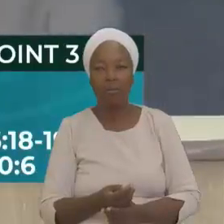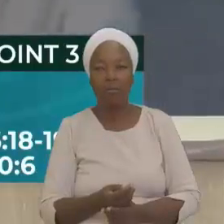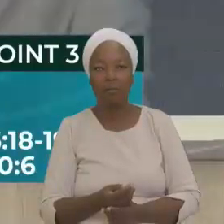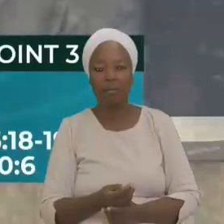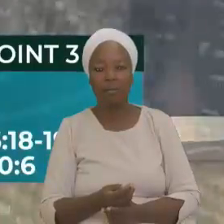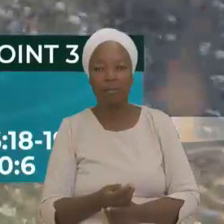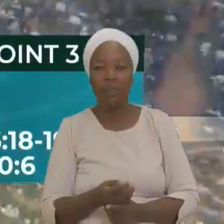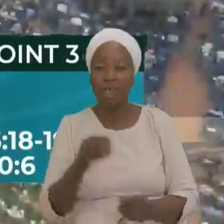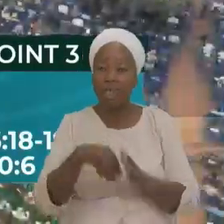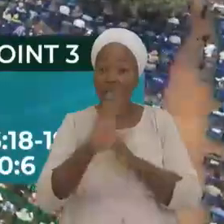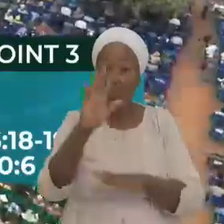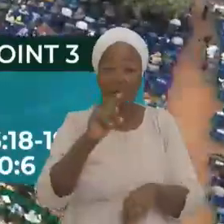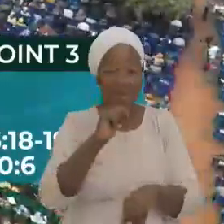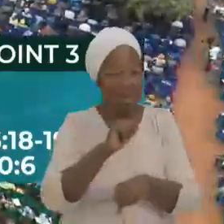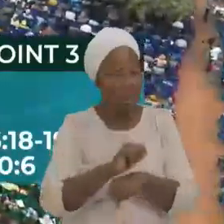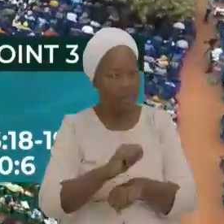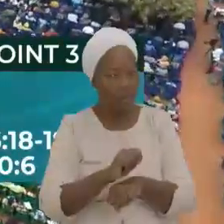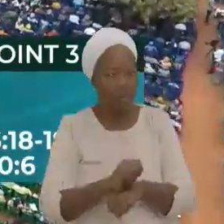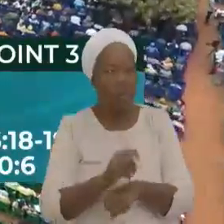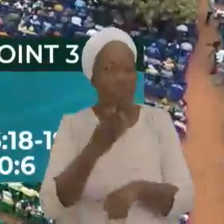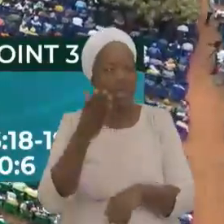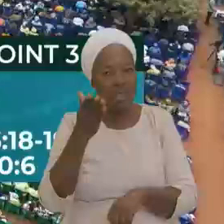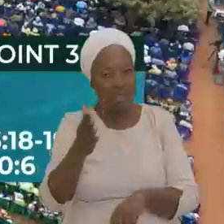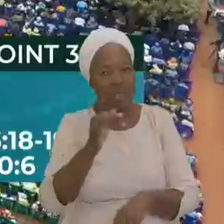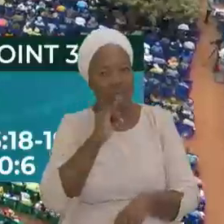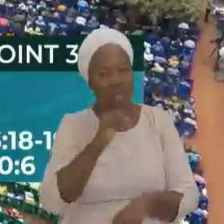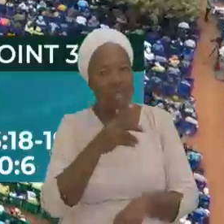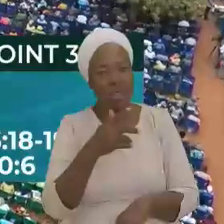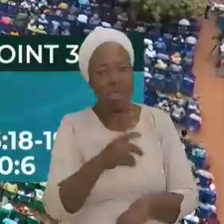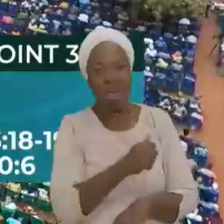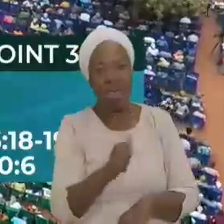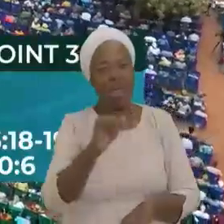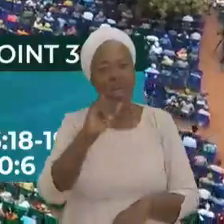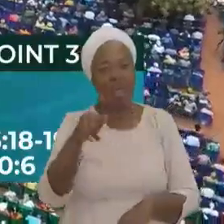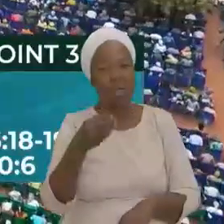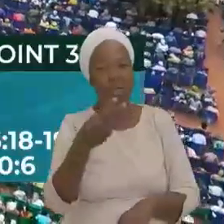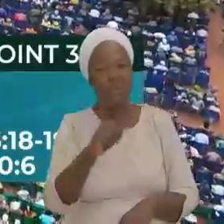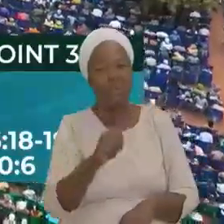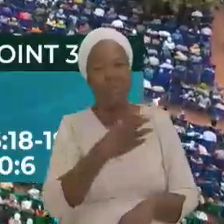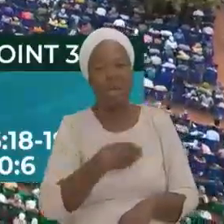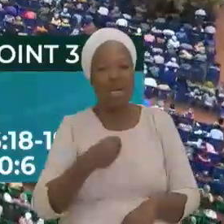In your temple, there is a John, there's a Judas.